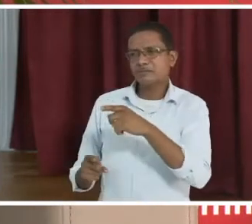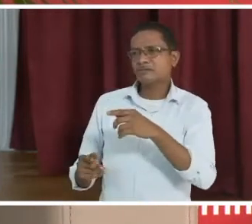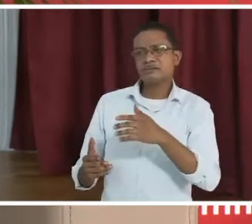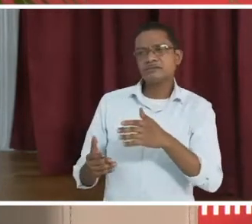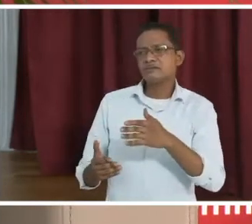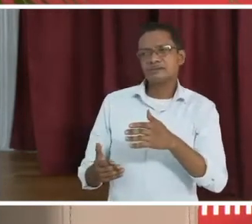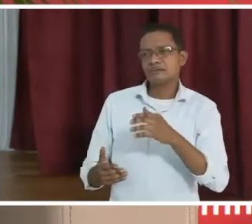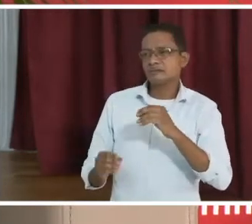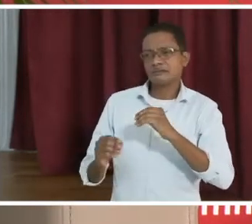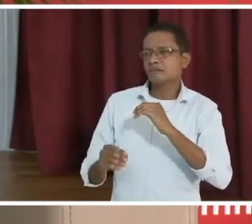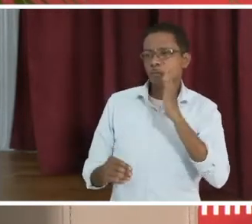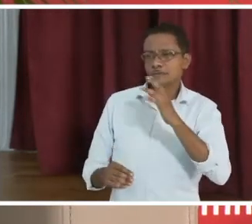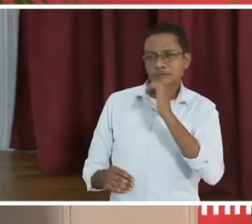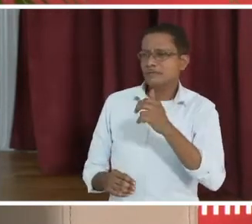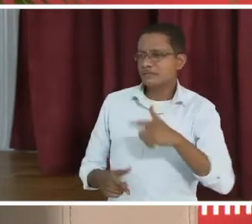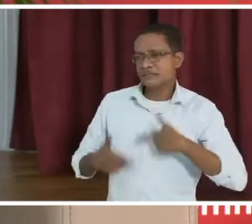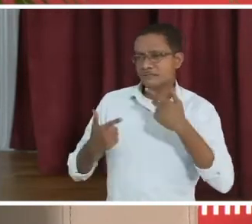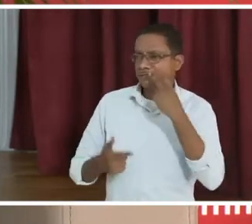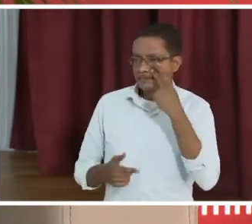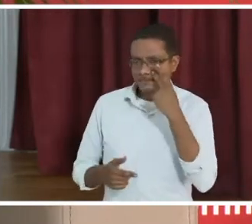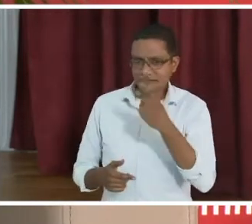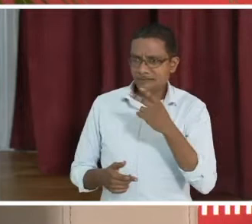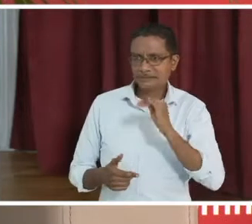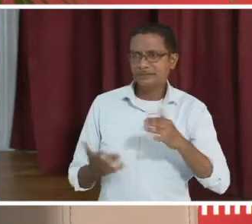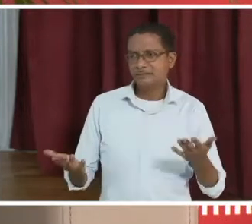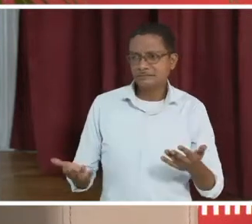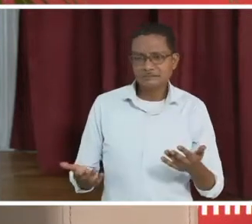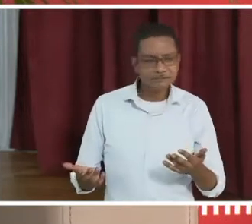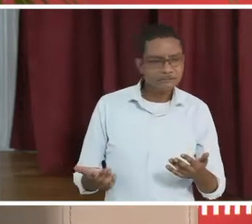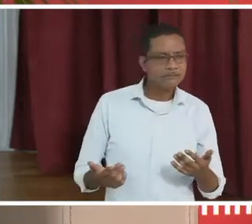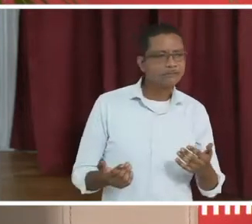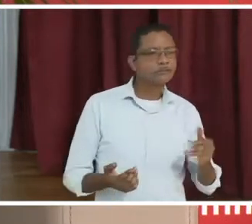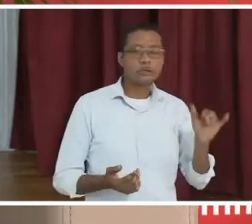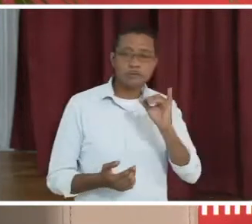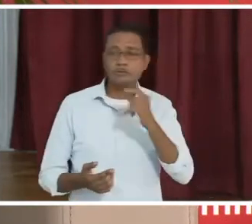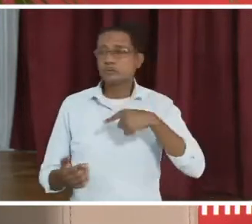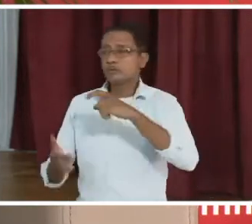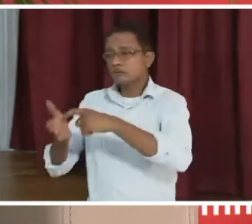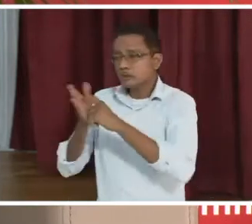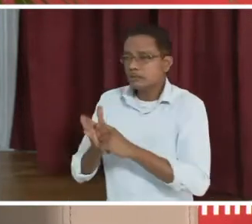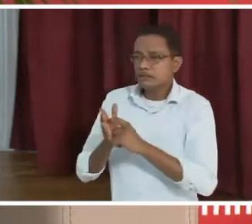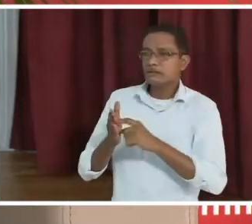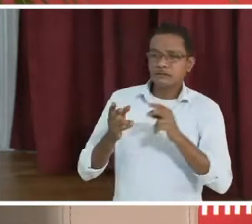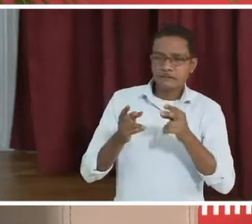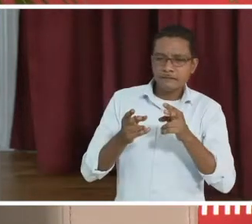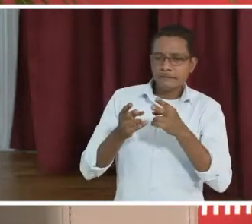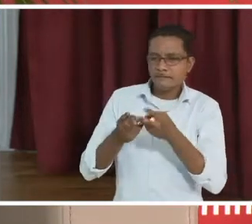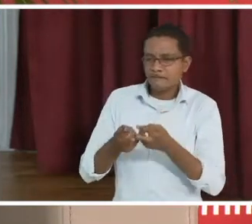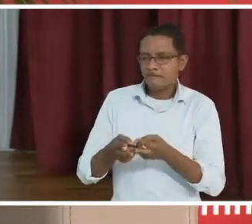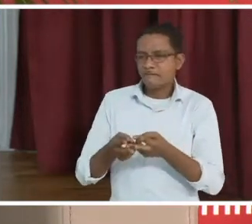So outside of that, the difference is that we also require valuation reports for our open